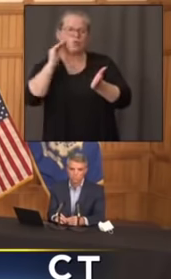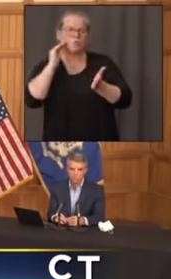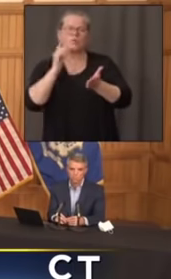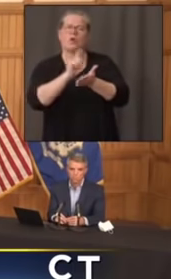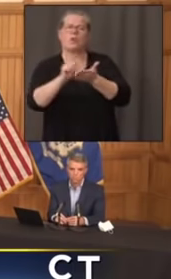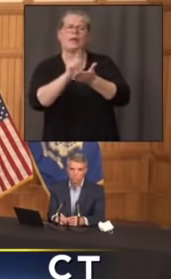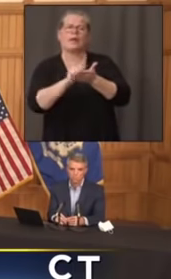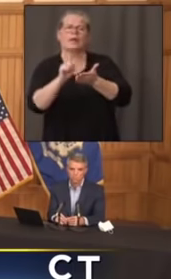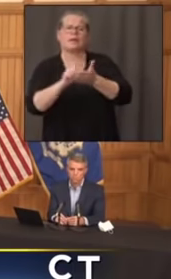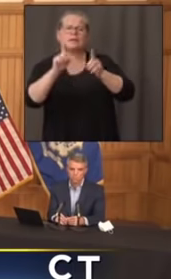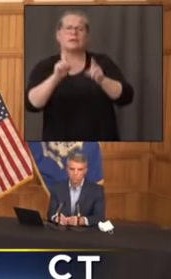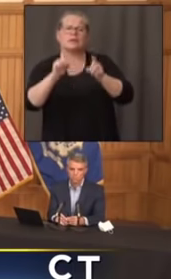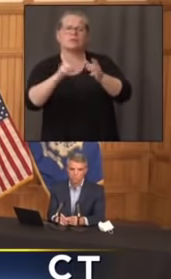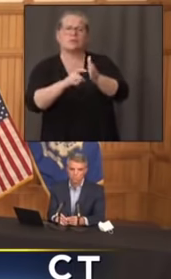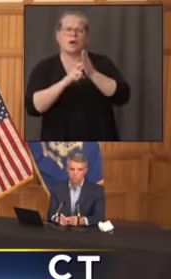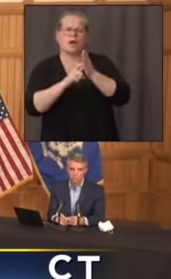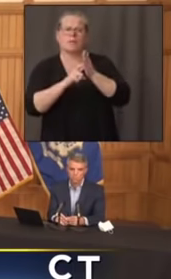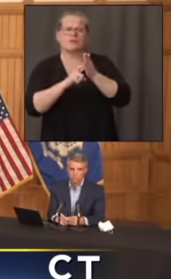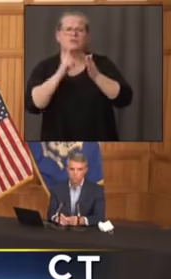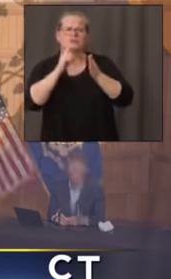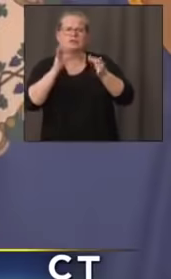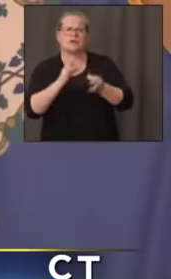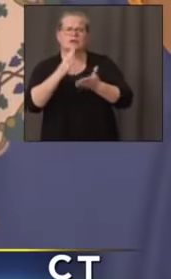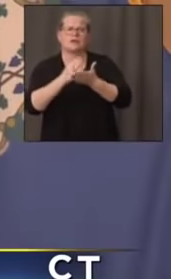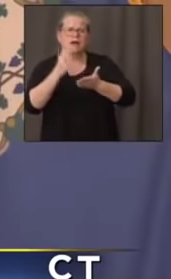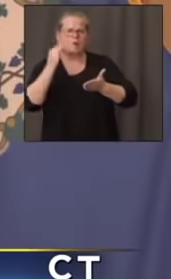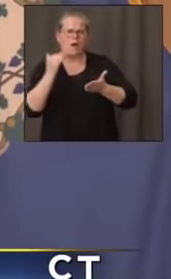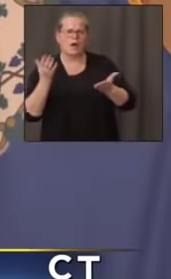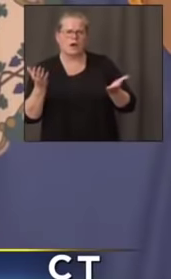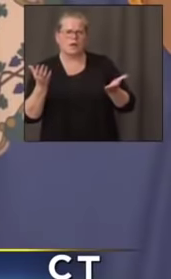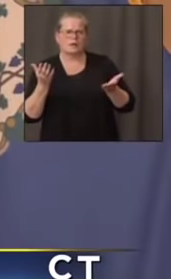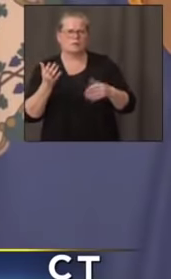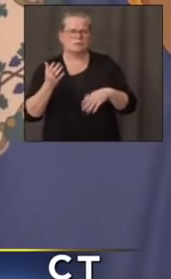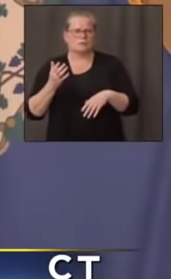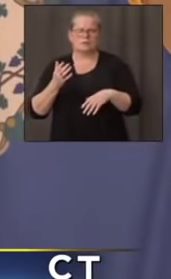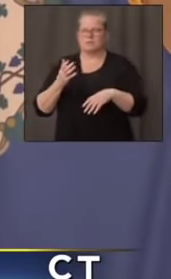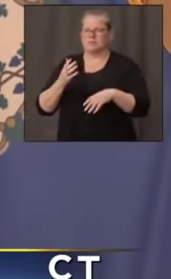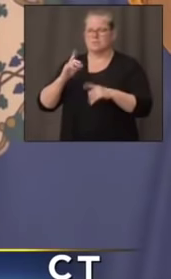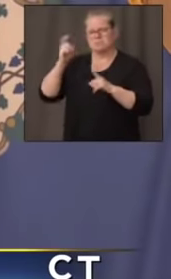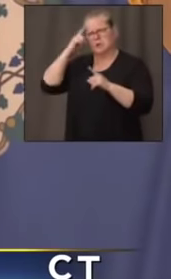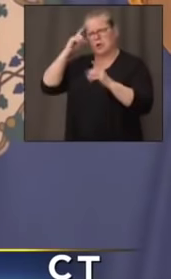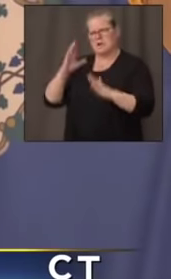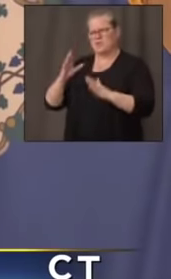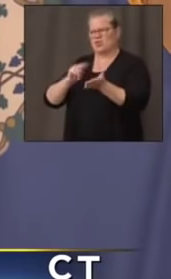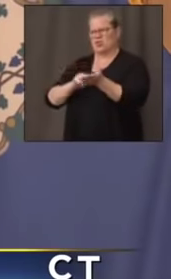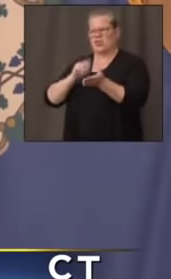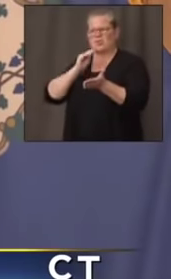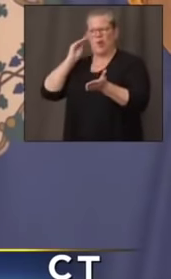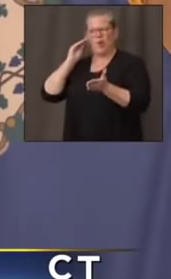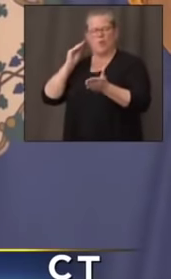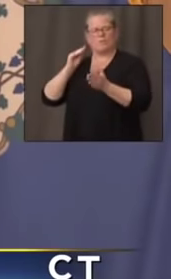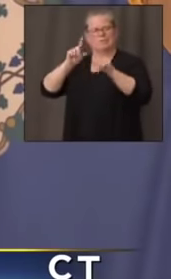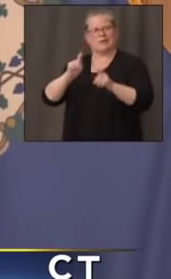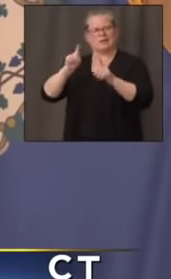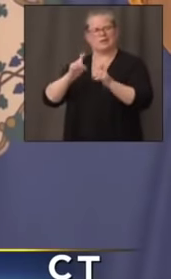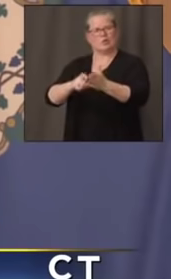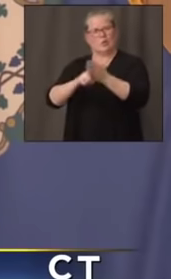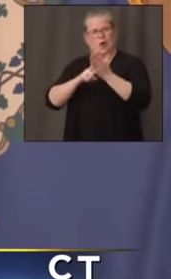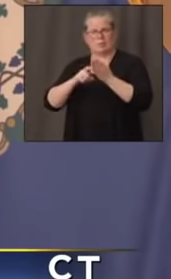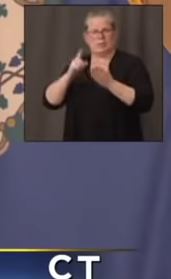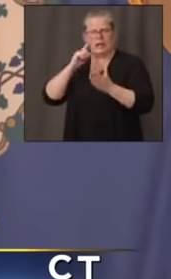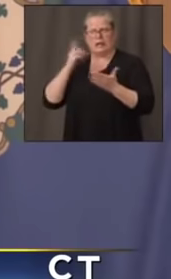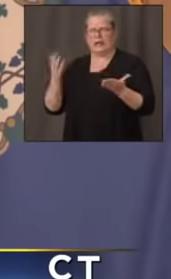requirements for nursing home staff? I think we got the toughest testing standards at nursing homes probably in the country. But Deirdre or Josh, you want